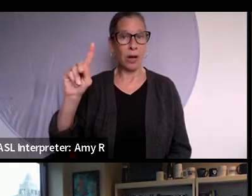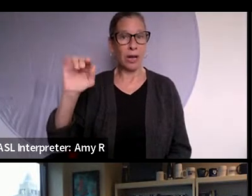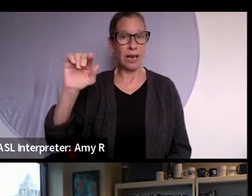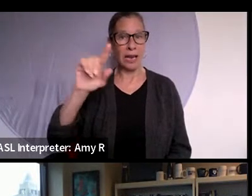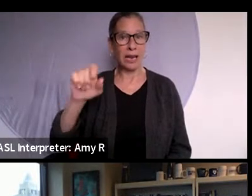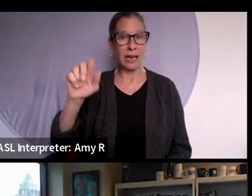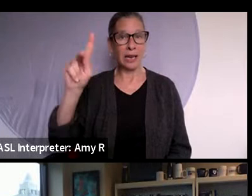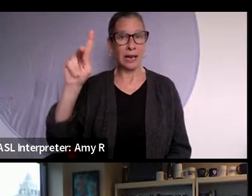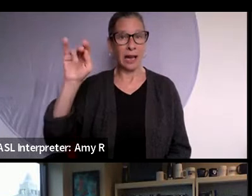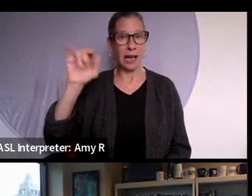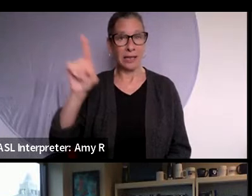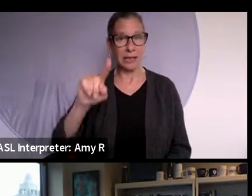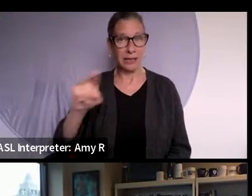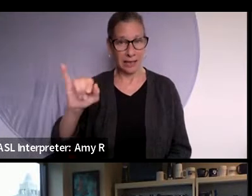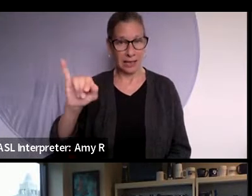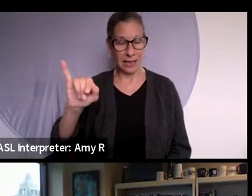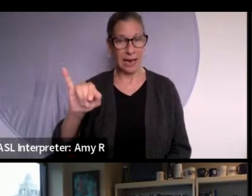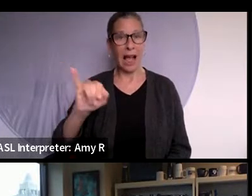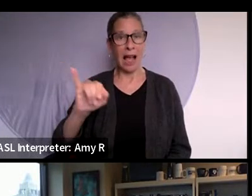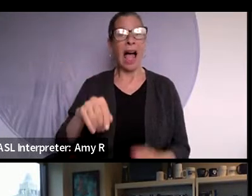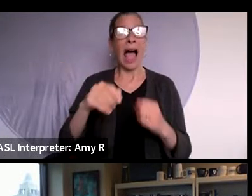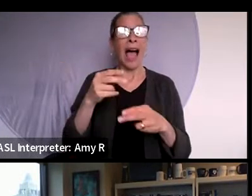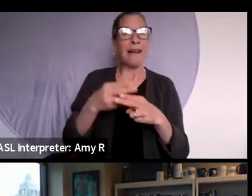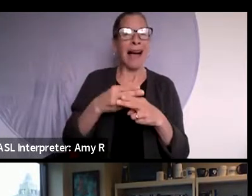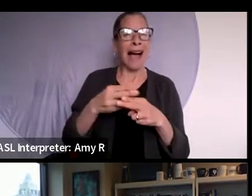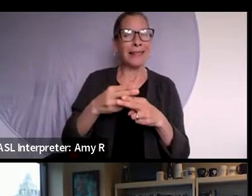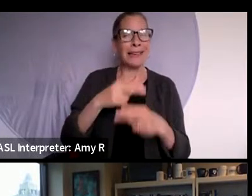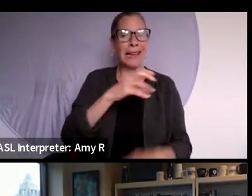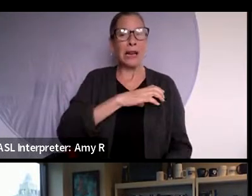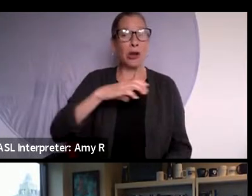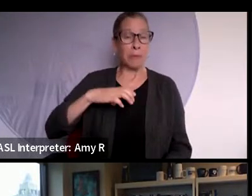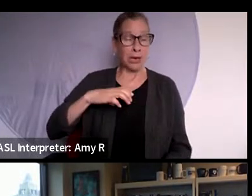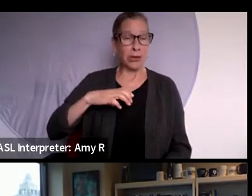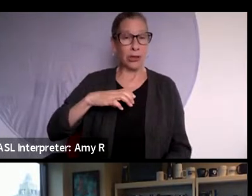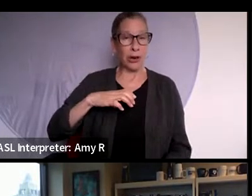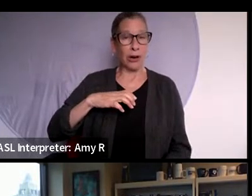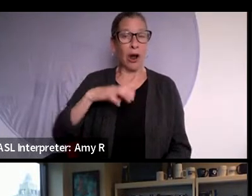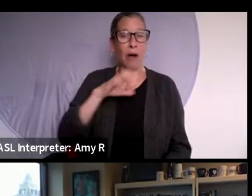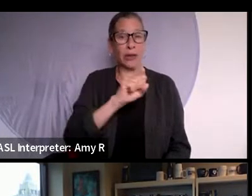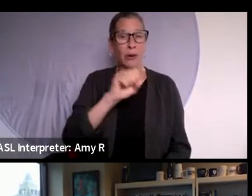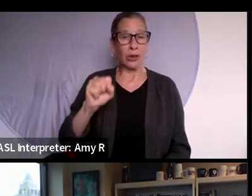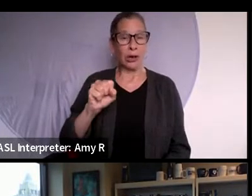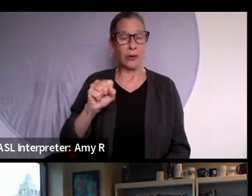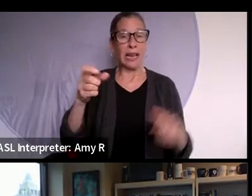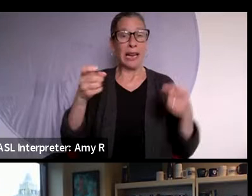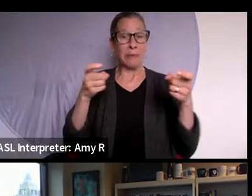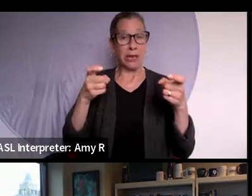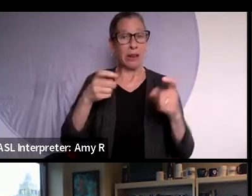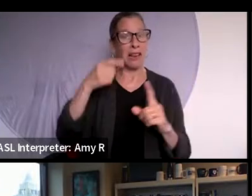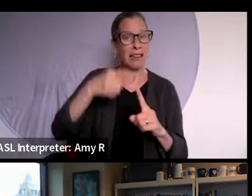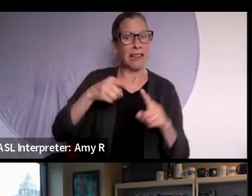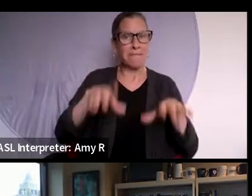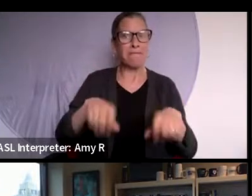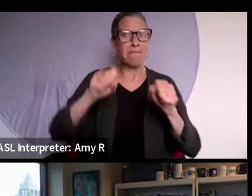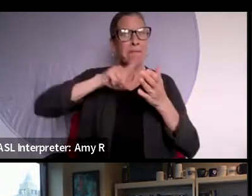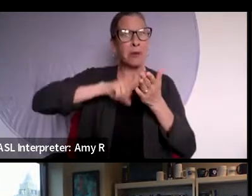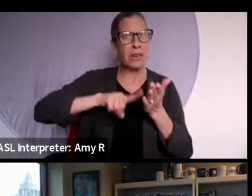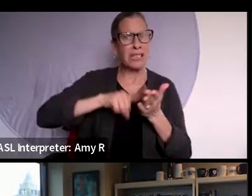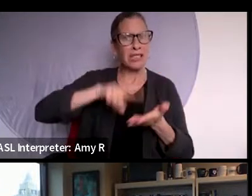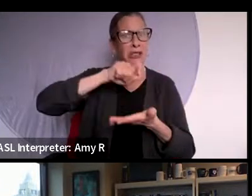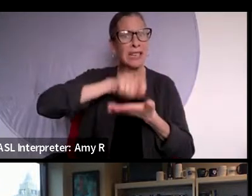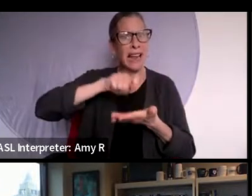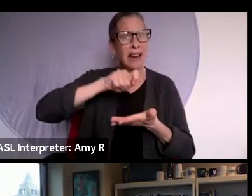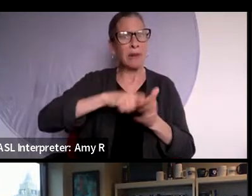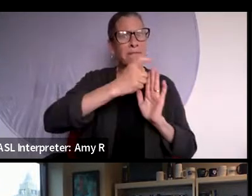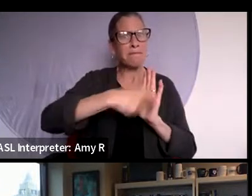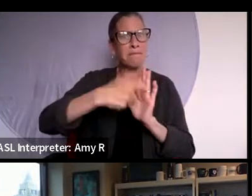Social Security Administration. Dr. Kijakazi has conducted research on and written extensively